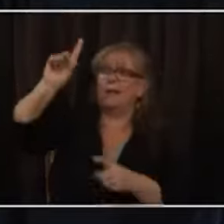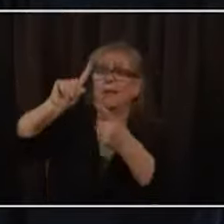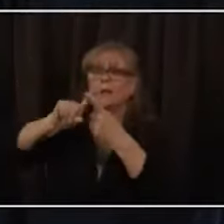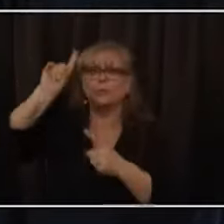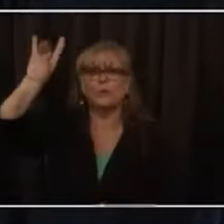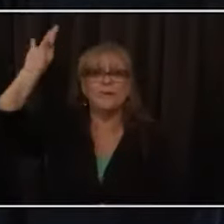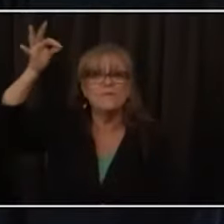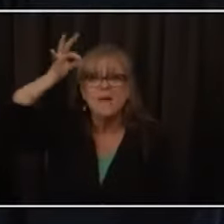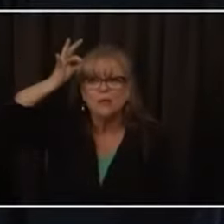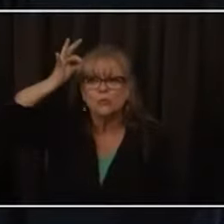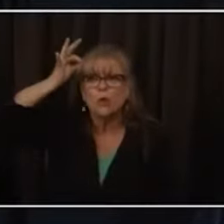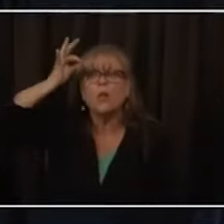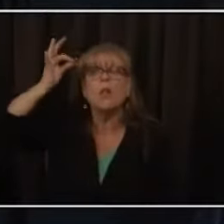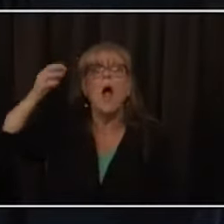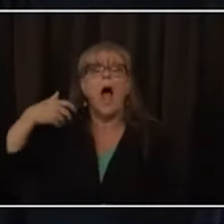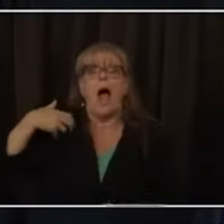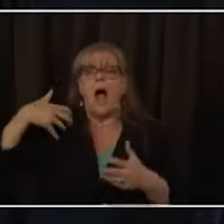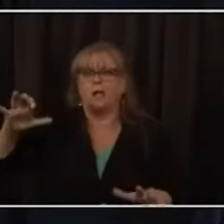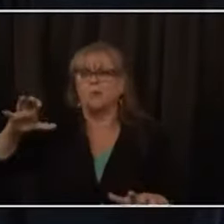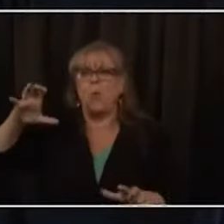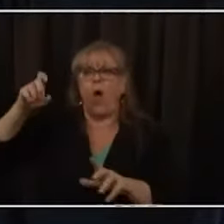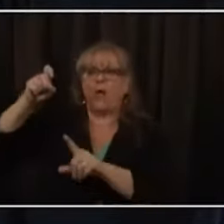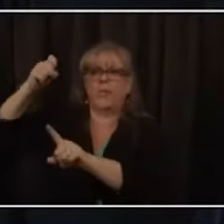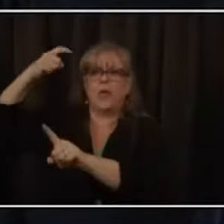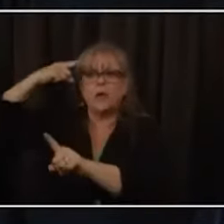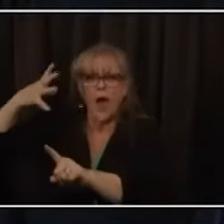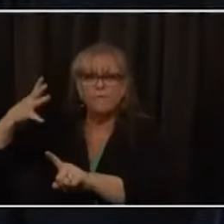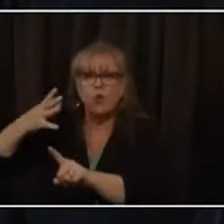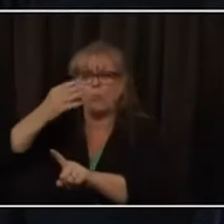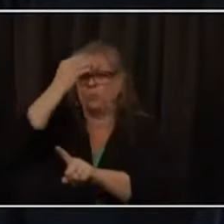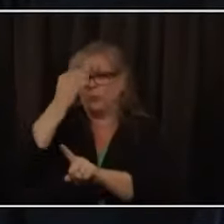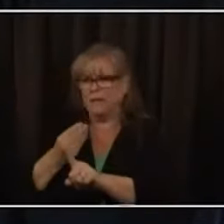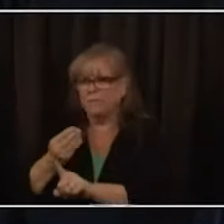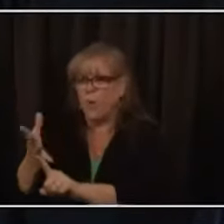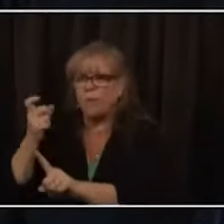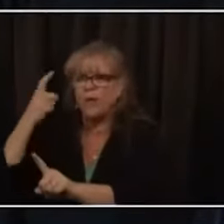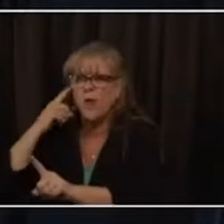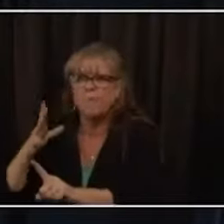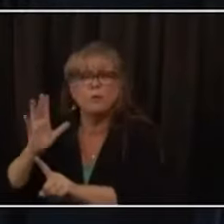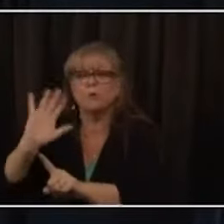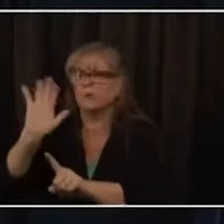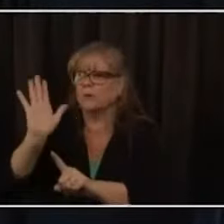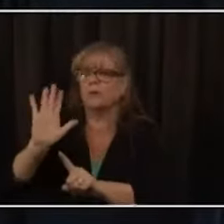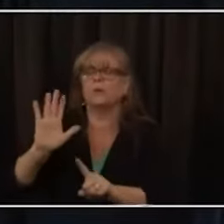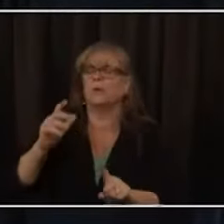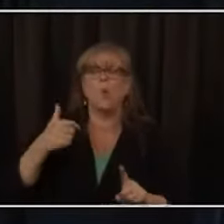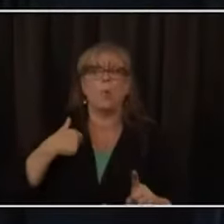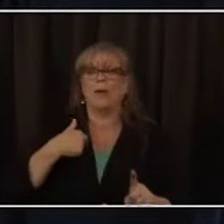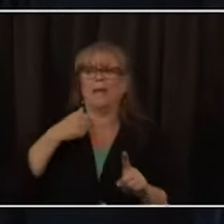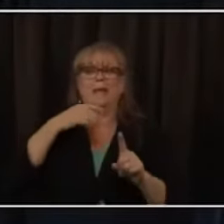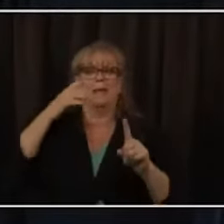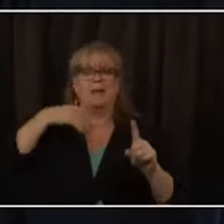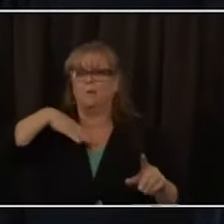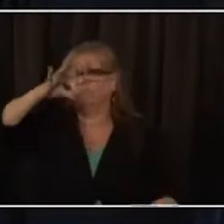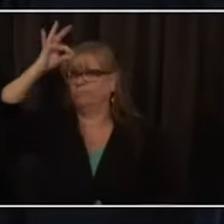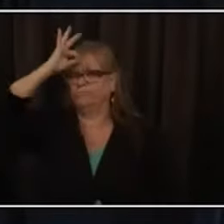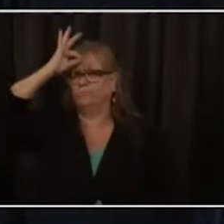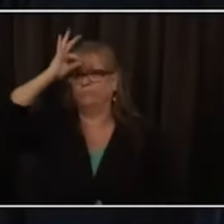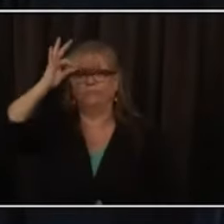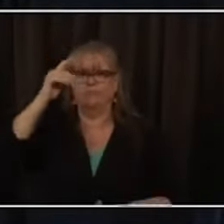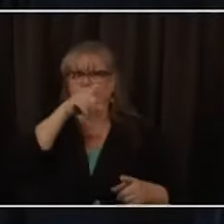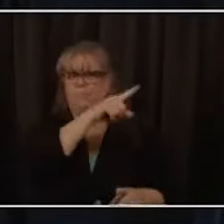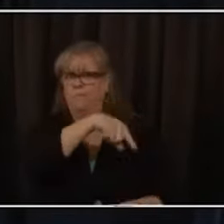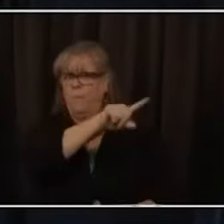might find out on a federal call about some cases that we hadn't actually told him about at the state level. So just today we've